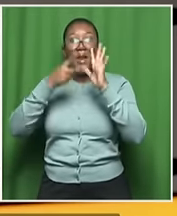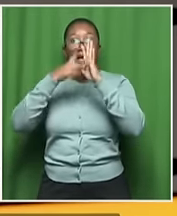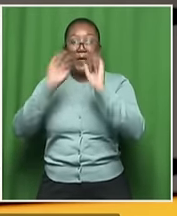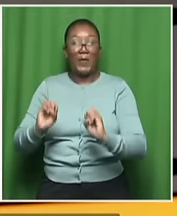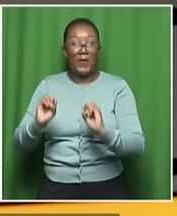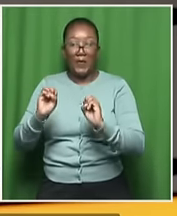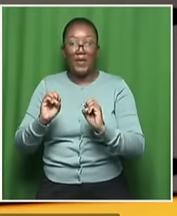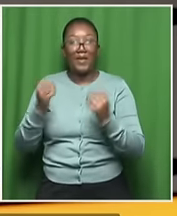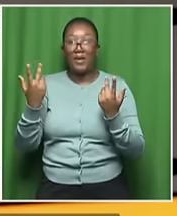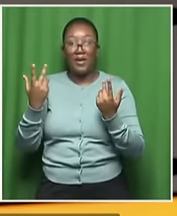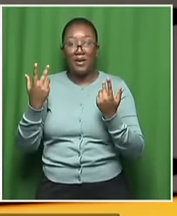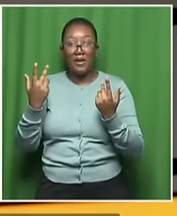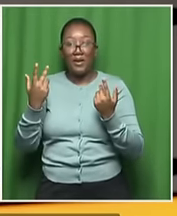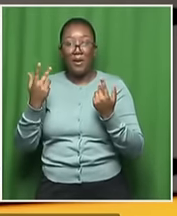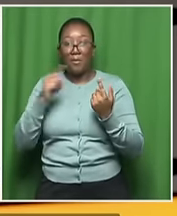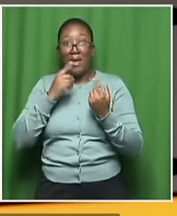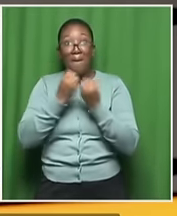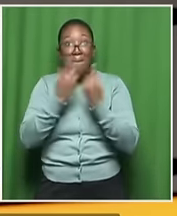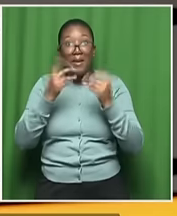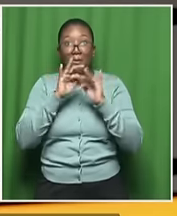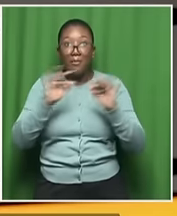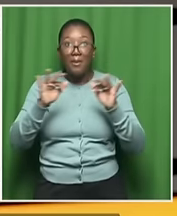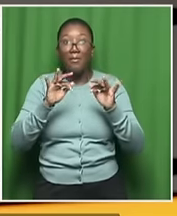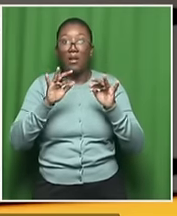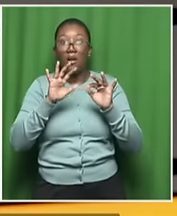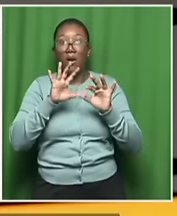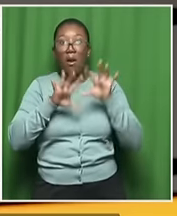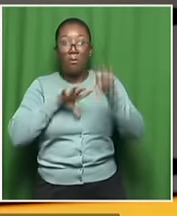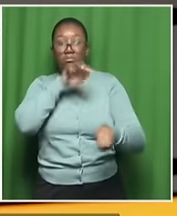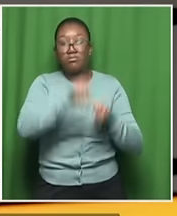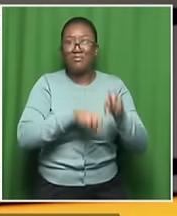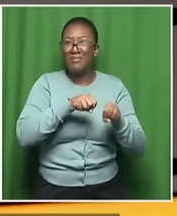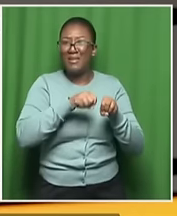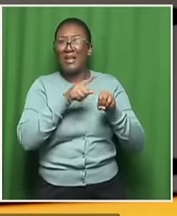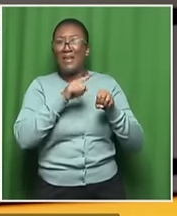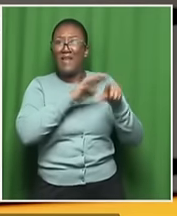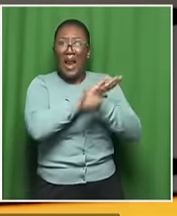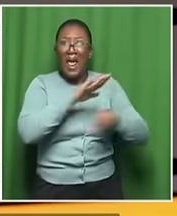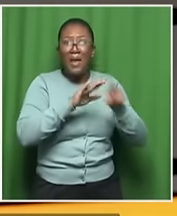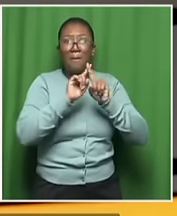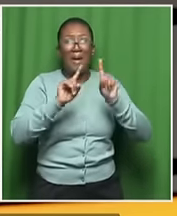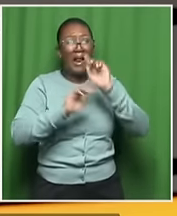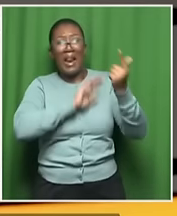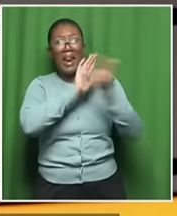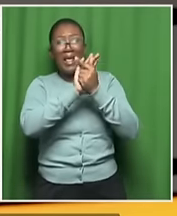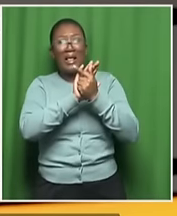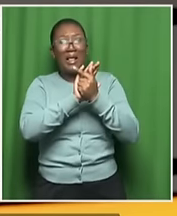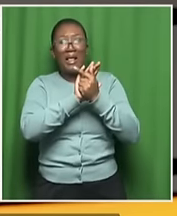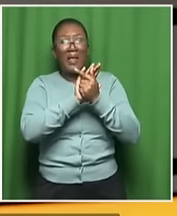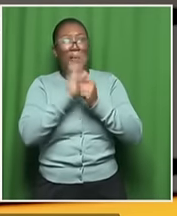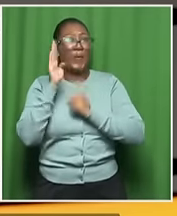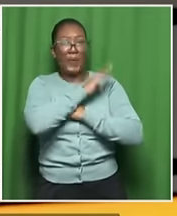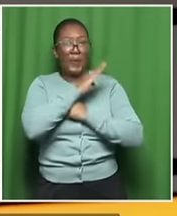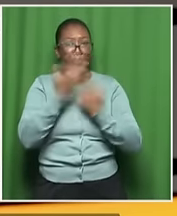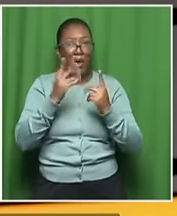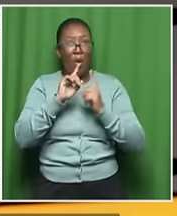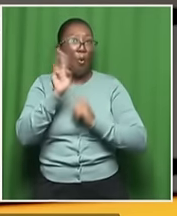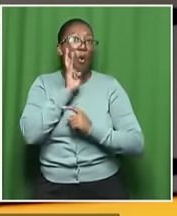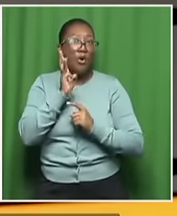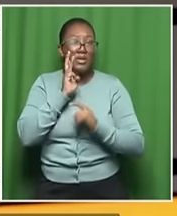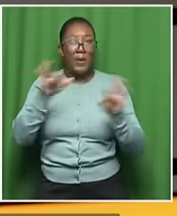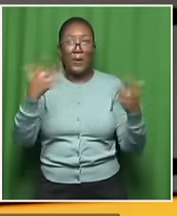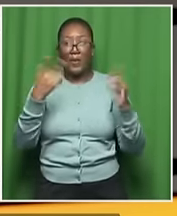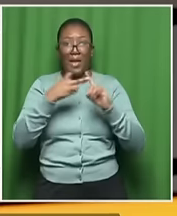people illegally invading the land. Because they don't have water, they don't have sanitation. We